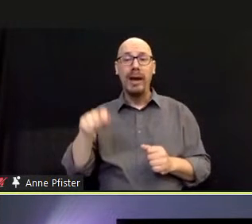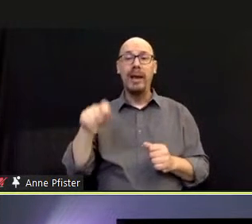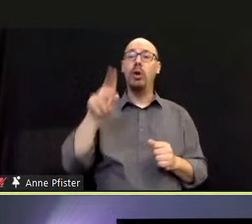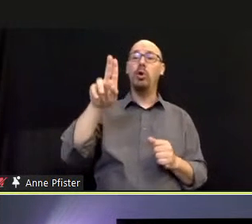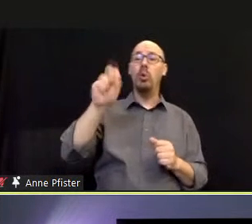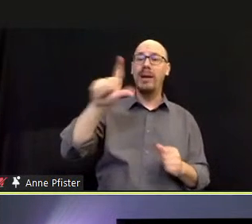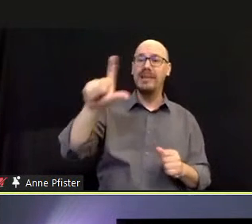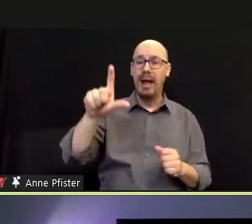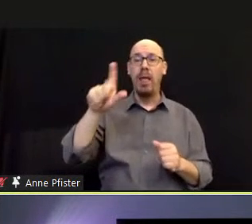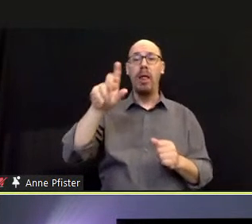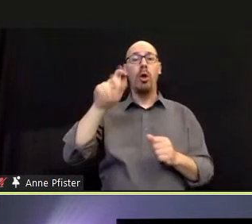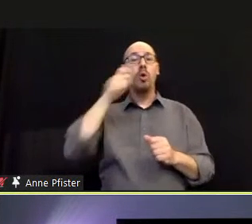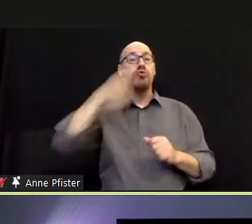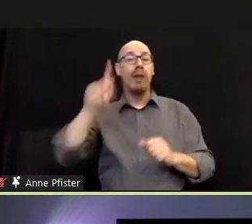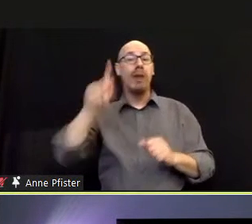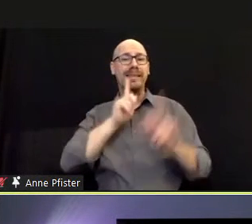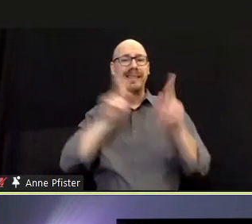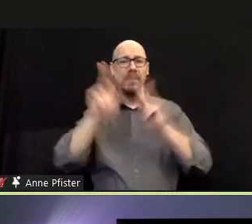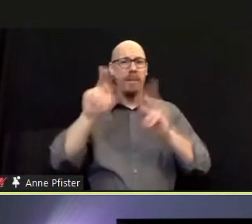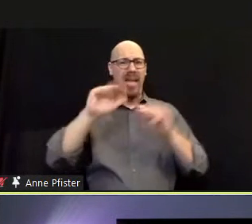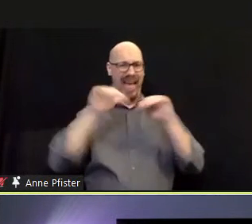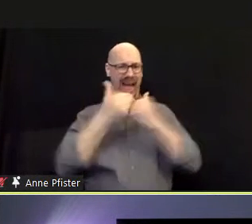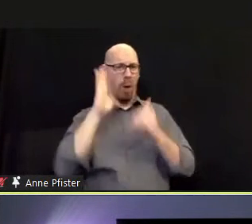new understanding of Europeanness?